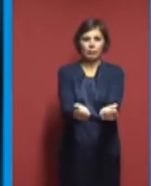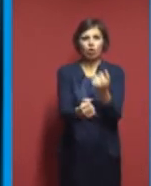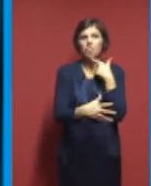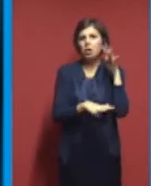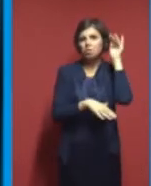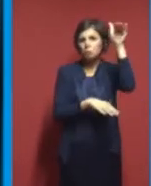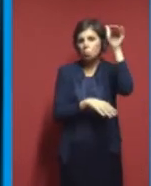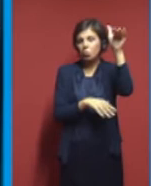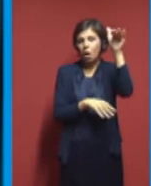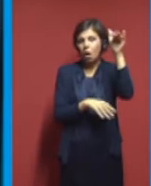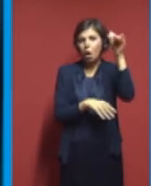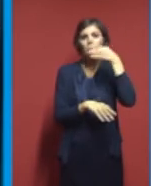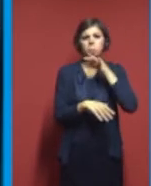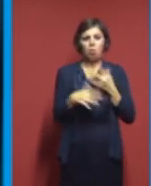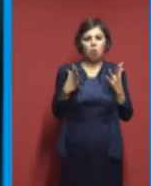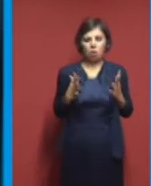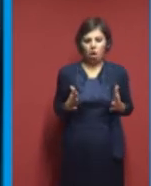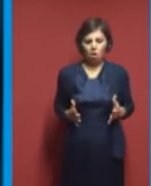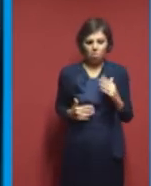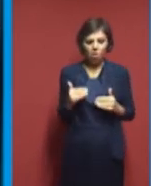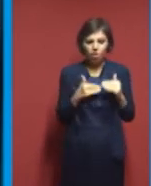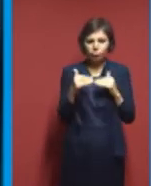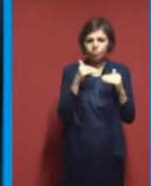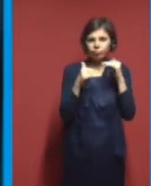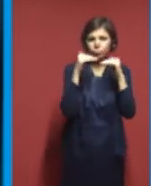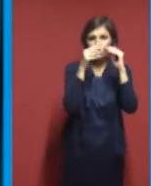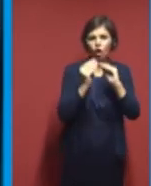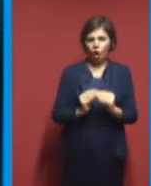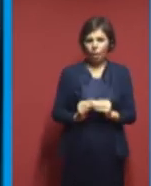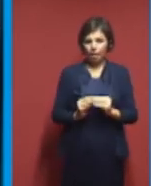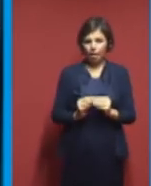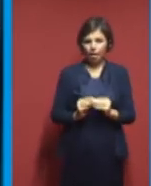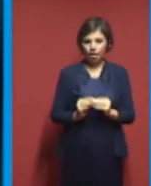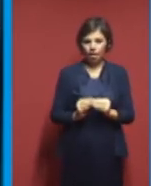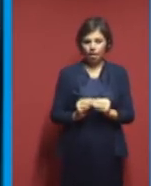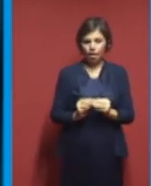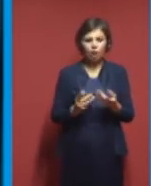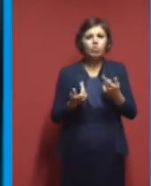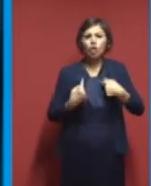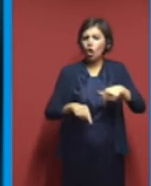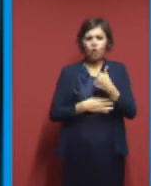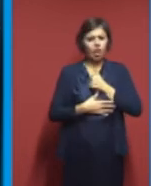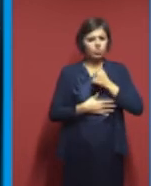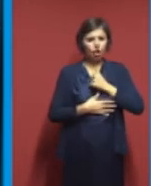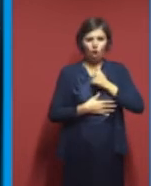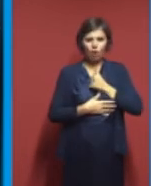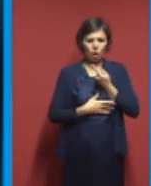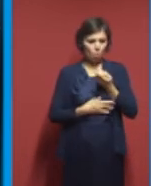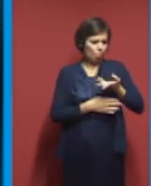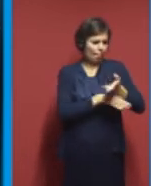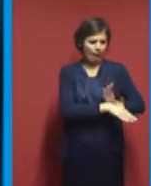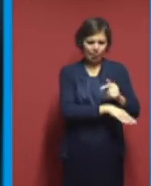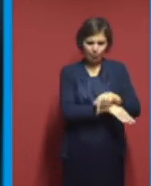We call it EpiBone. We just started, and this is a really fun journey. This is how we grow bone. So we take